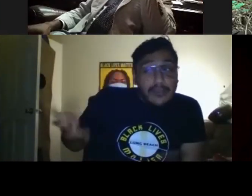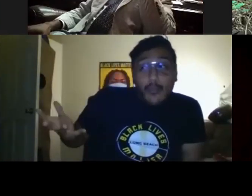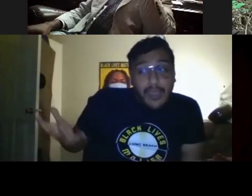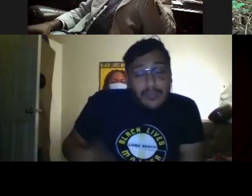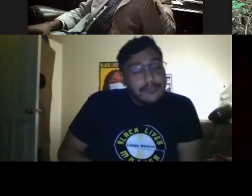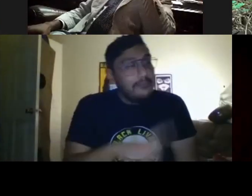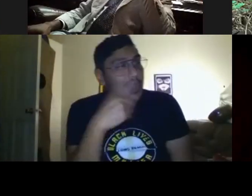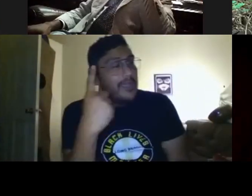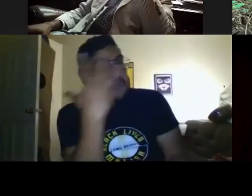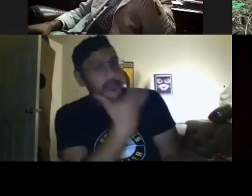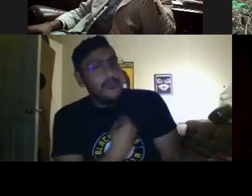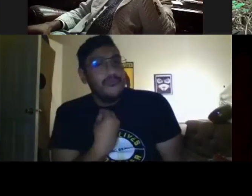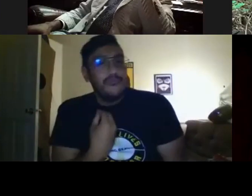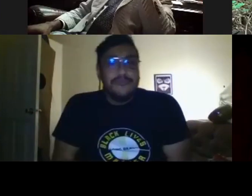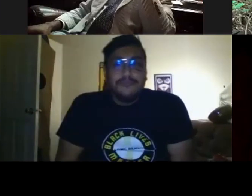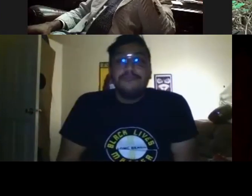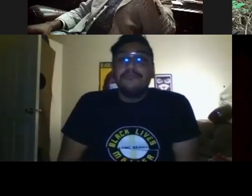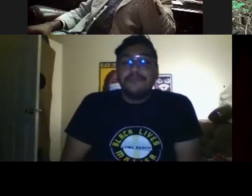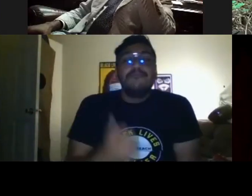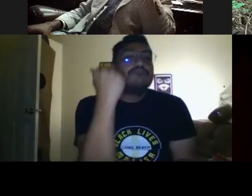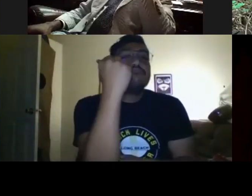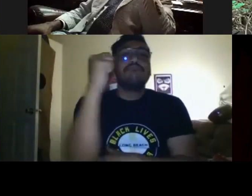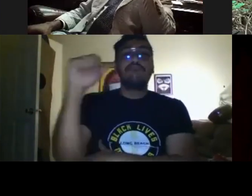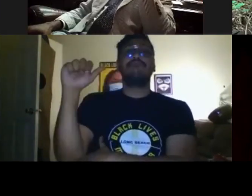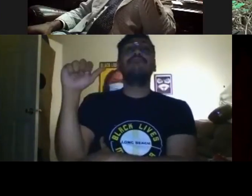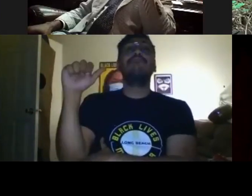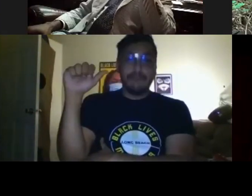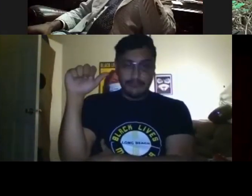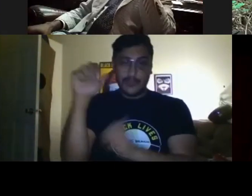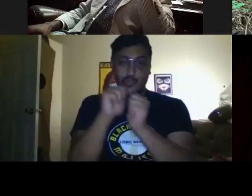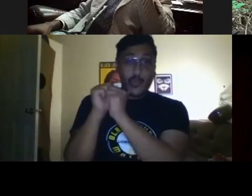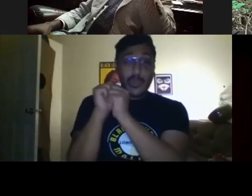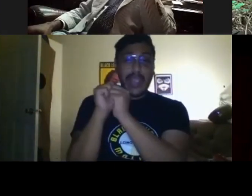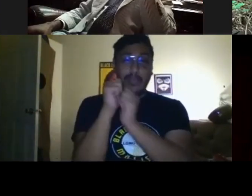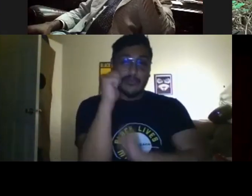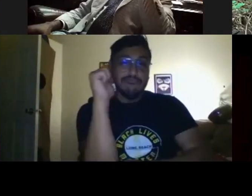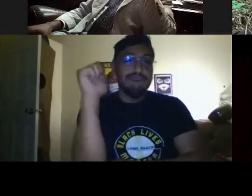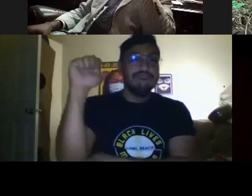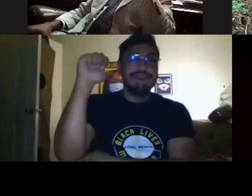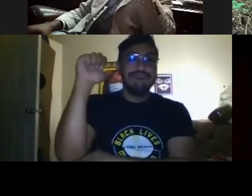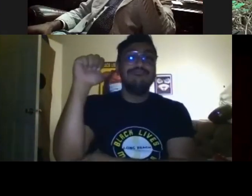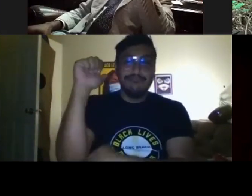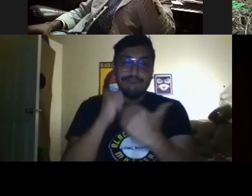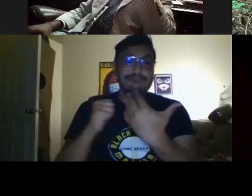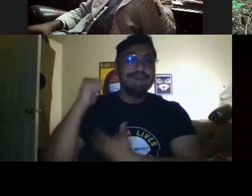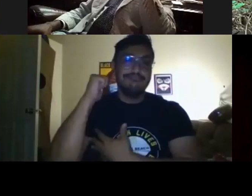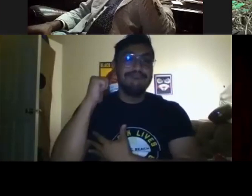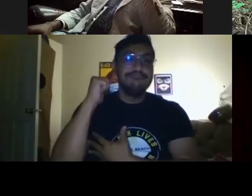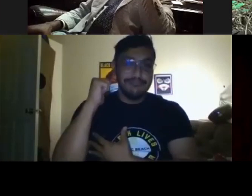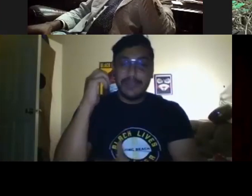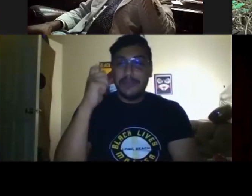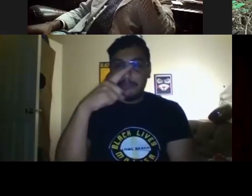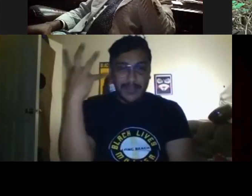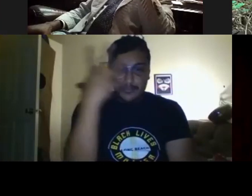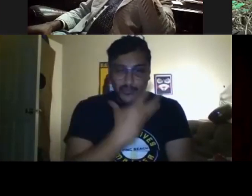Black is beautiful. Put your head up and stand tall. Together we rise, divided we fall. Black is beautiful.